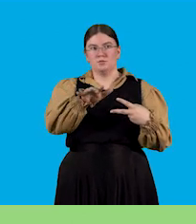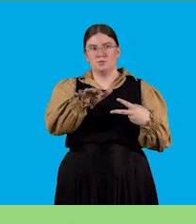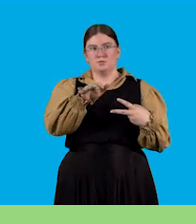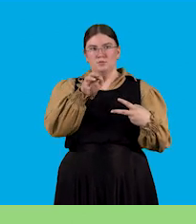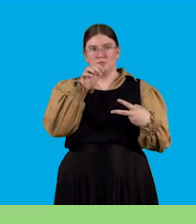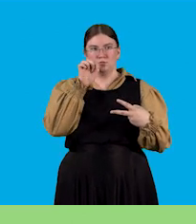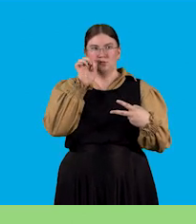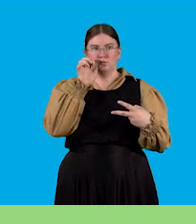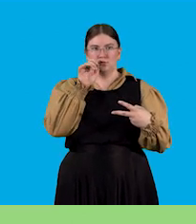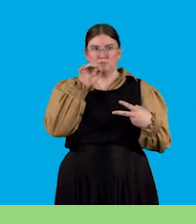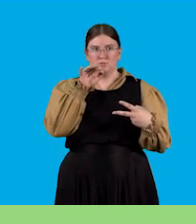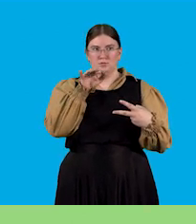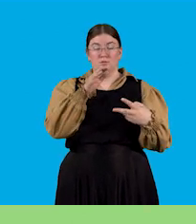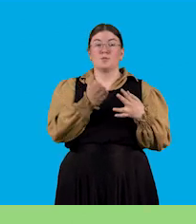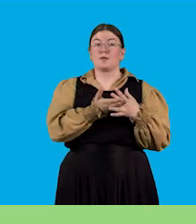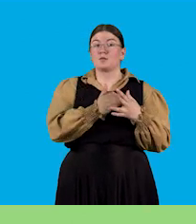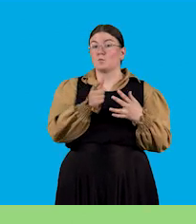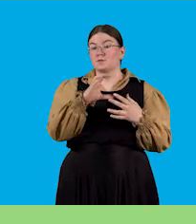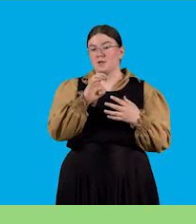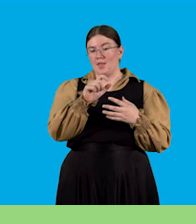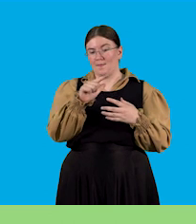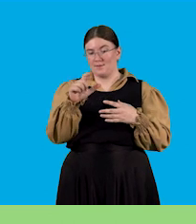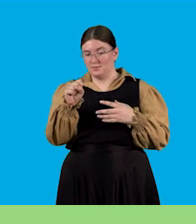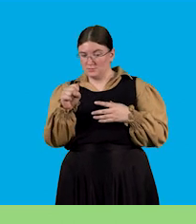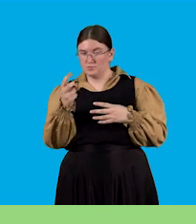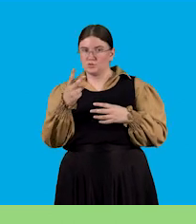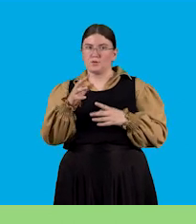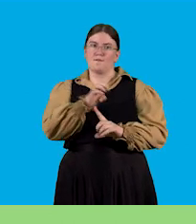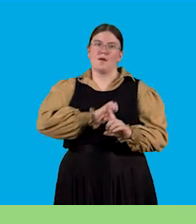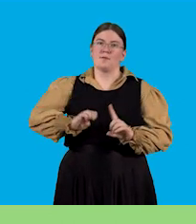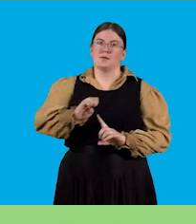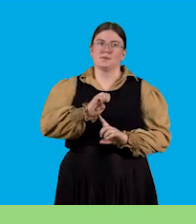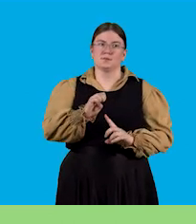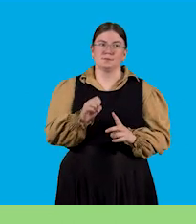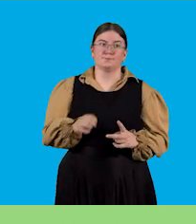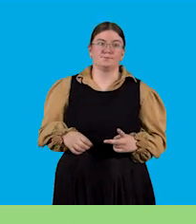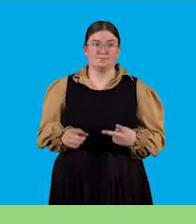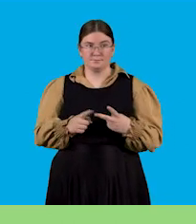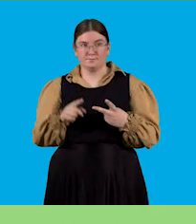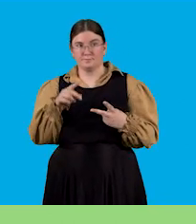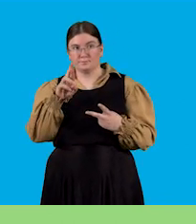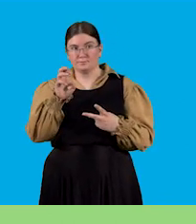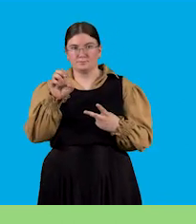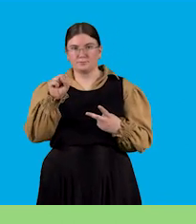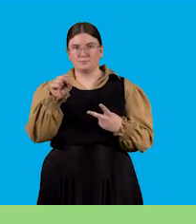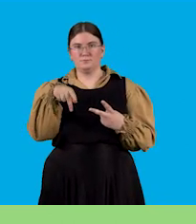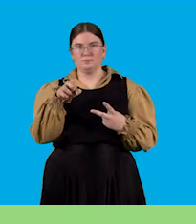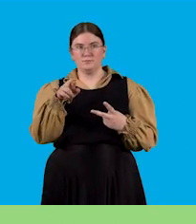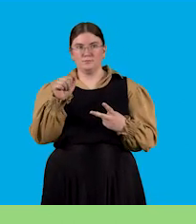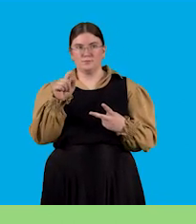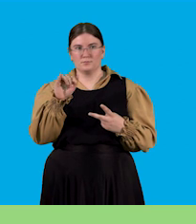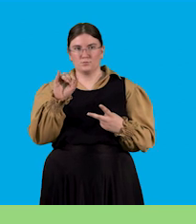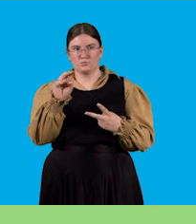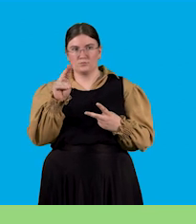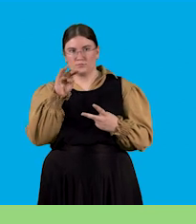inhalation and exhaling gases between the cells and the environment. Now,